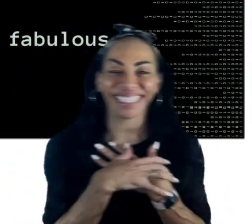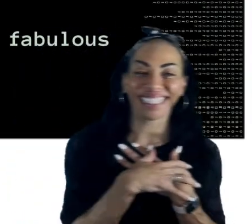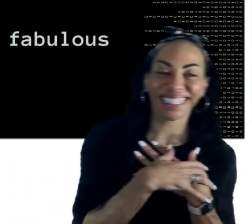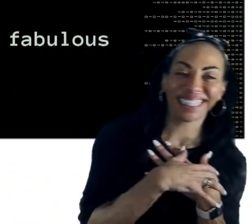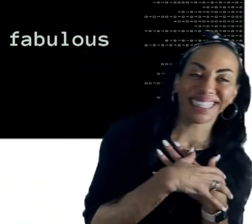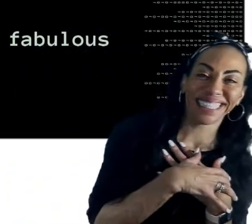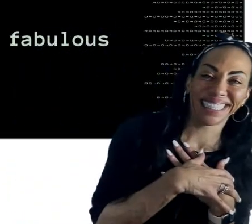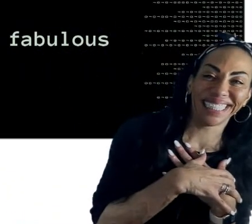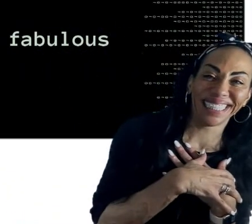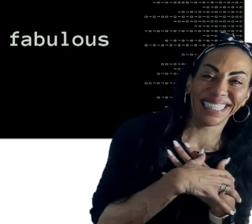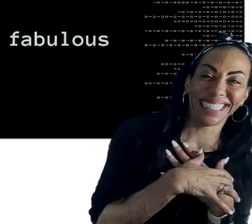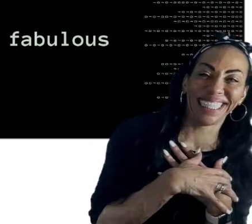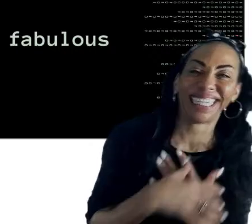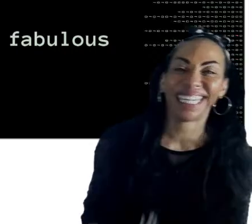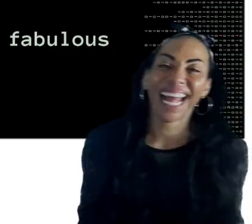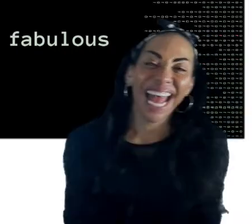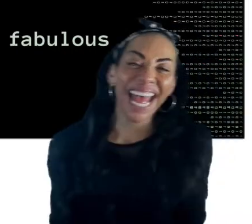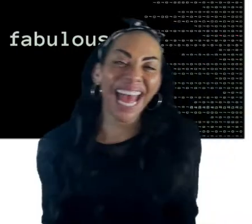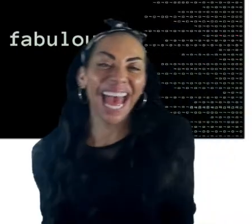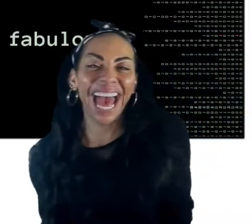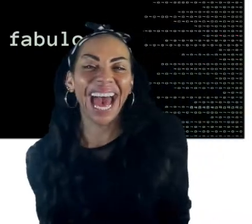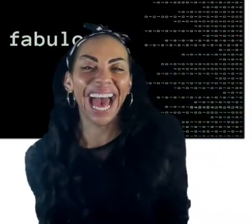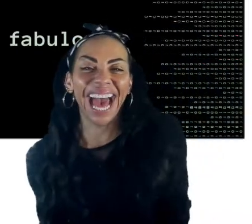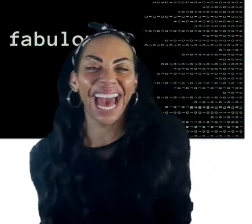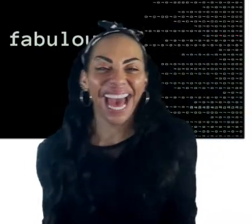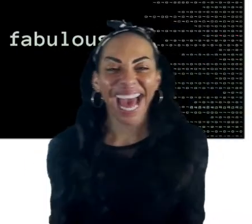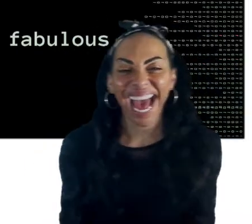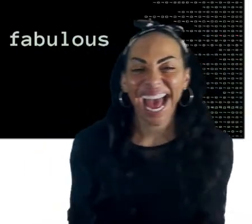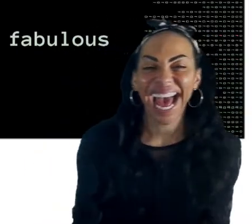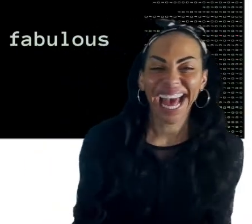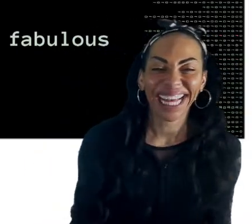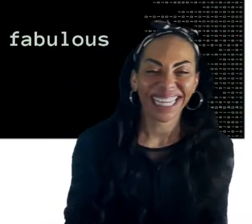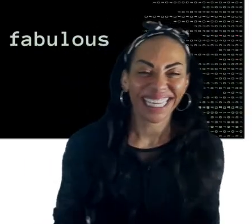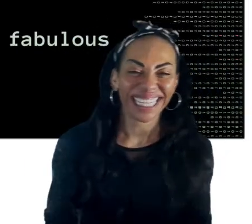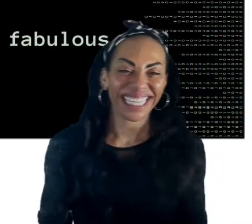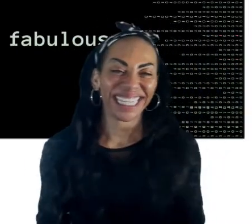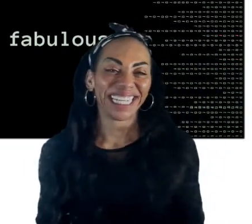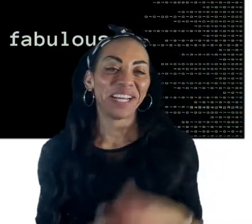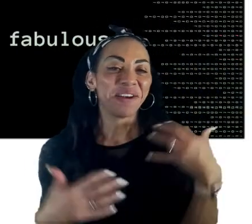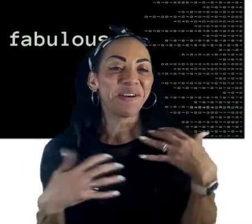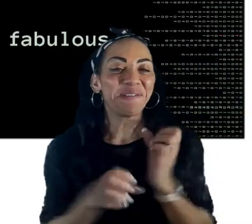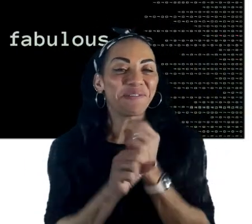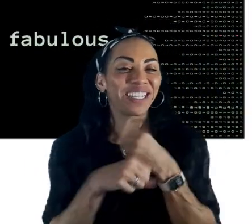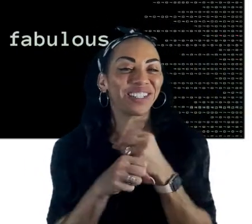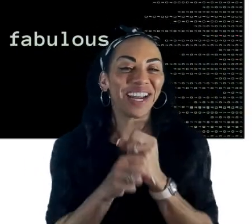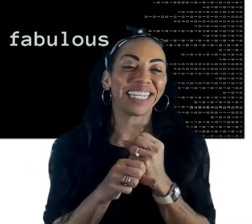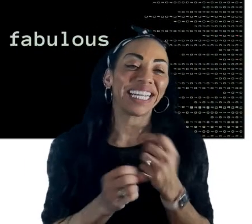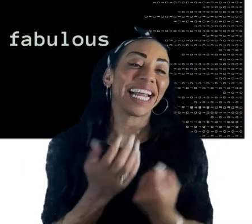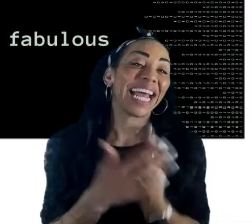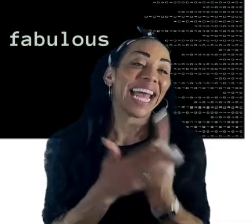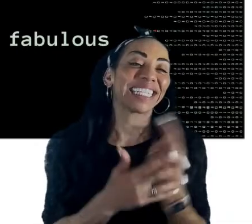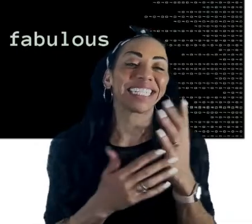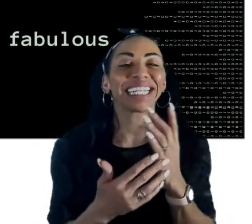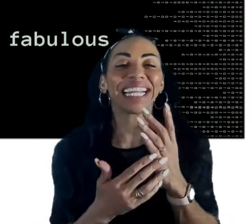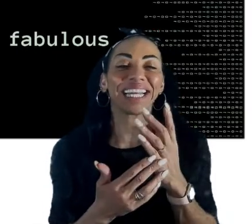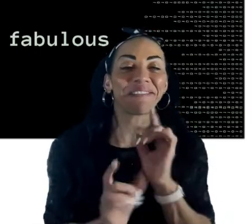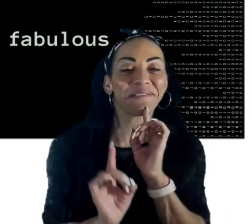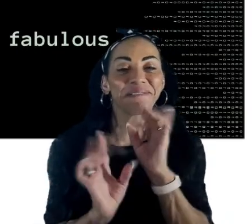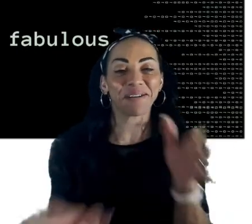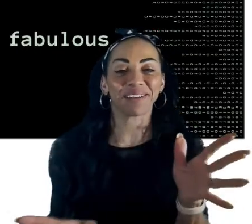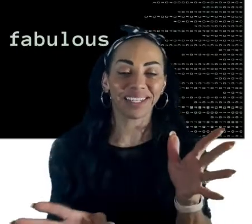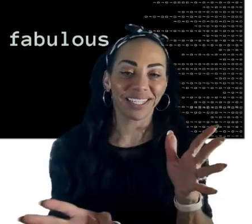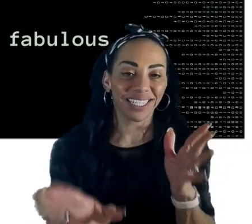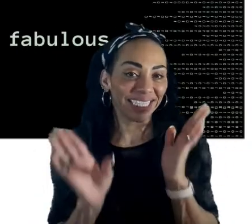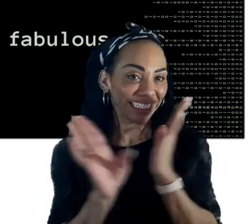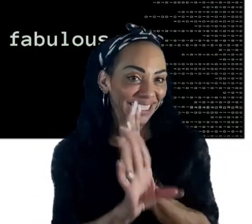yes. Thank you. Fickle, frustrated, and occasionally fabulous. And then we've got secret guys, excellent.